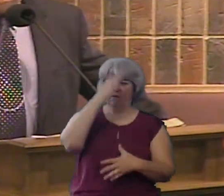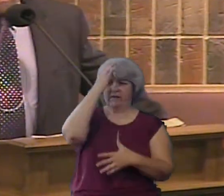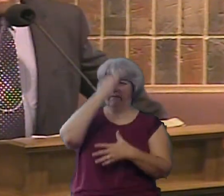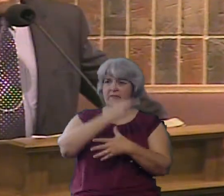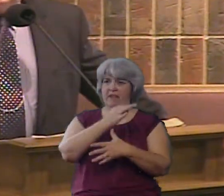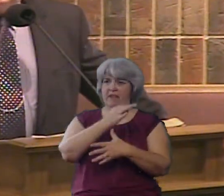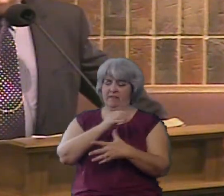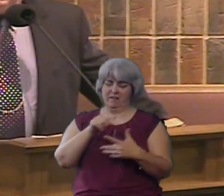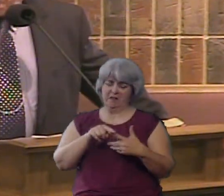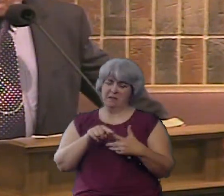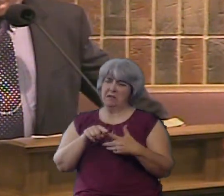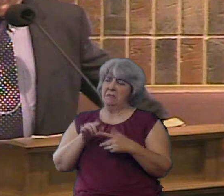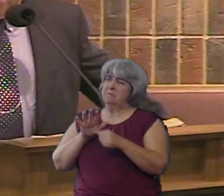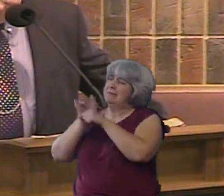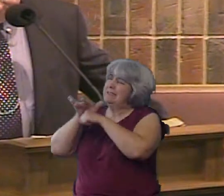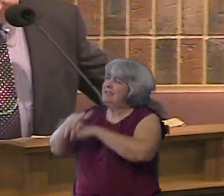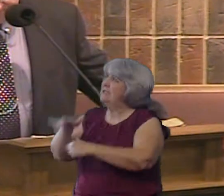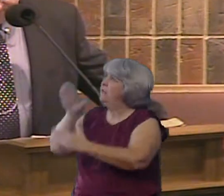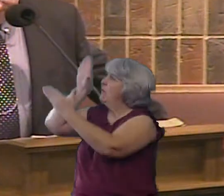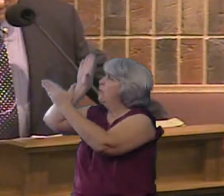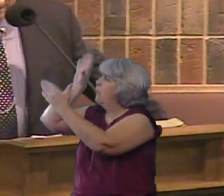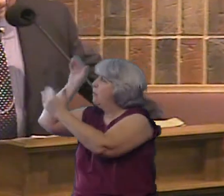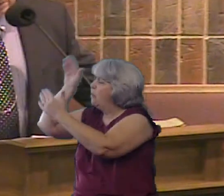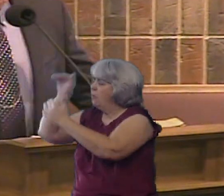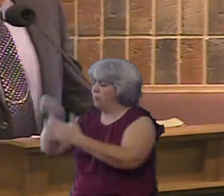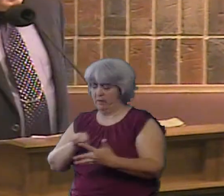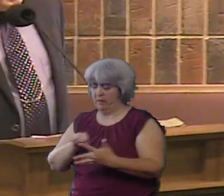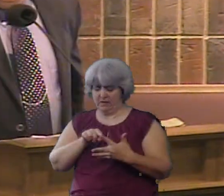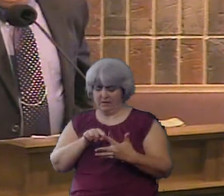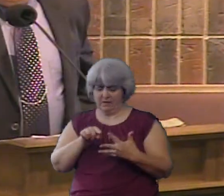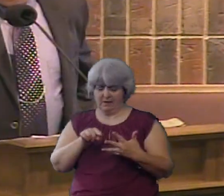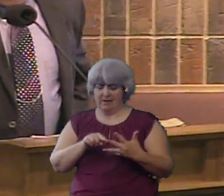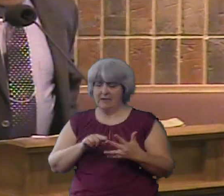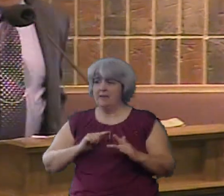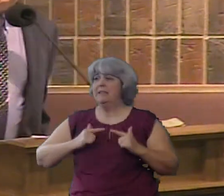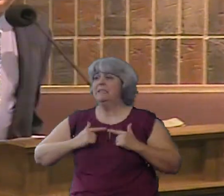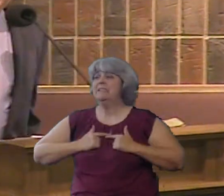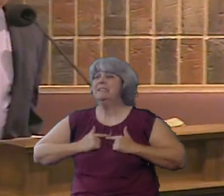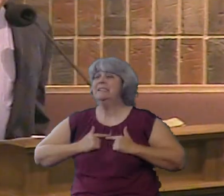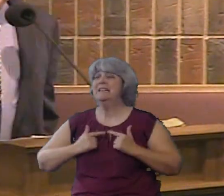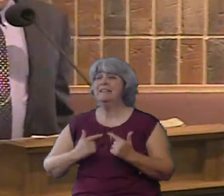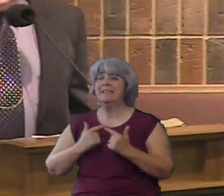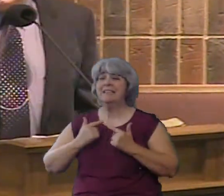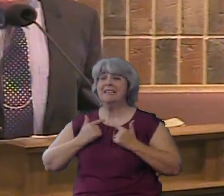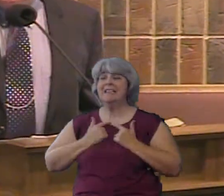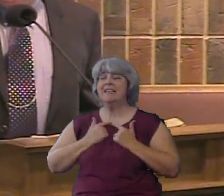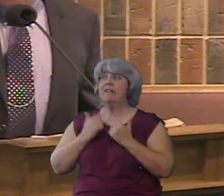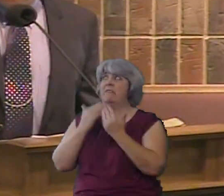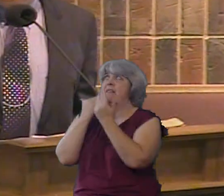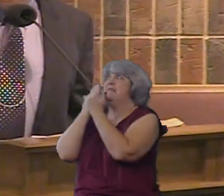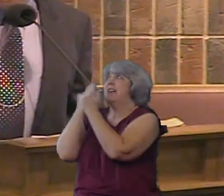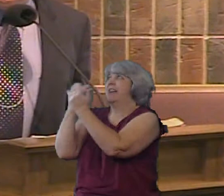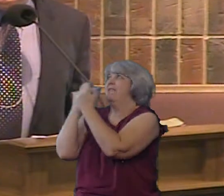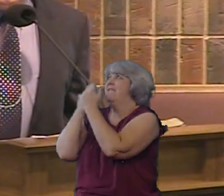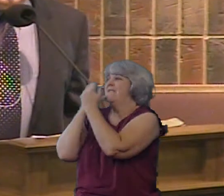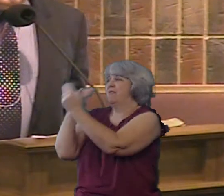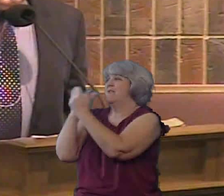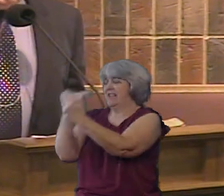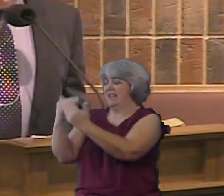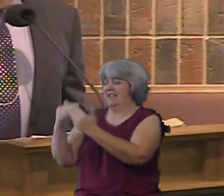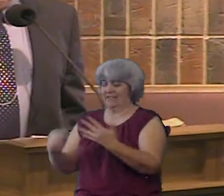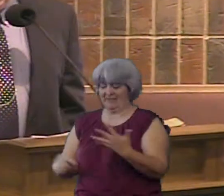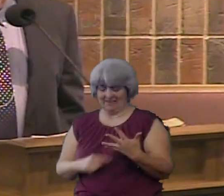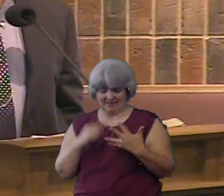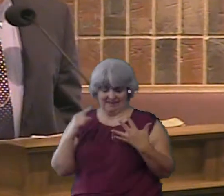unquenchable hope, to live with thankfulness,